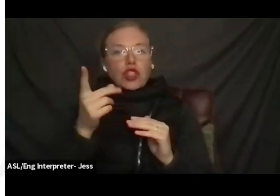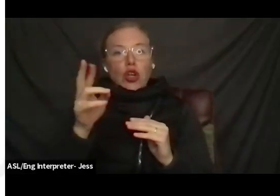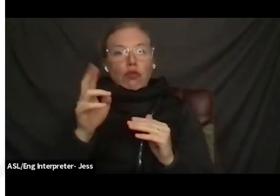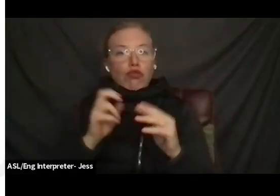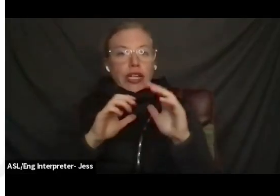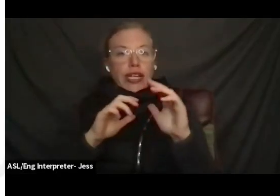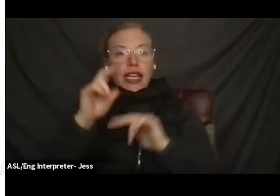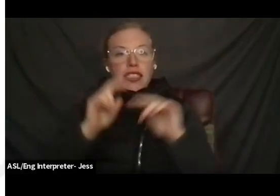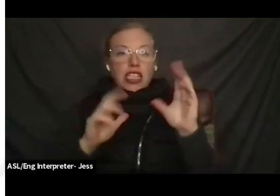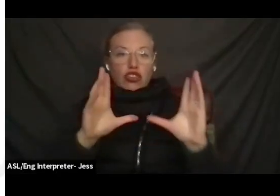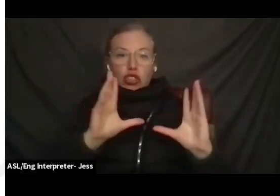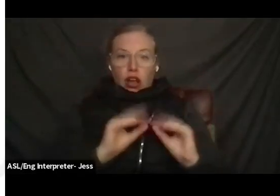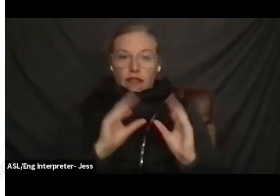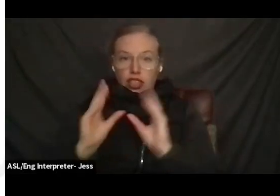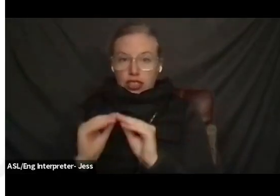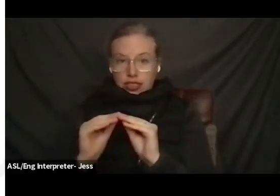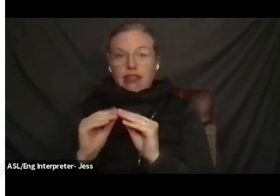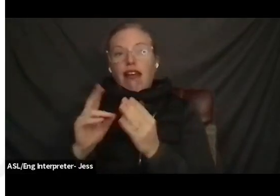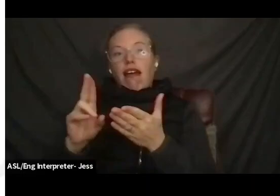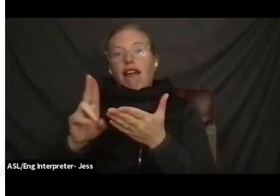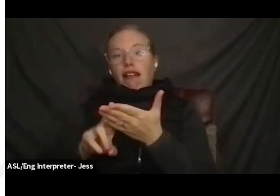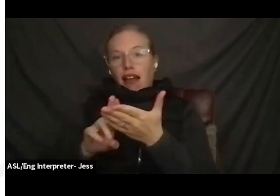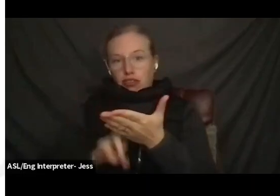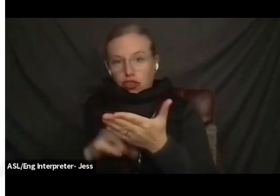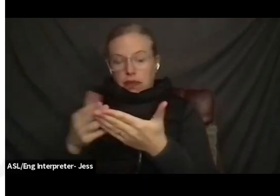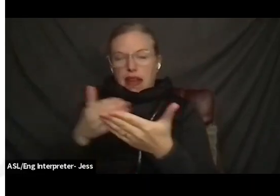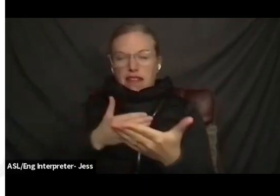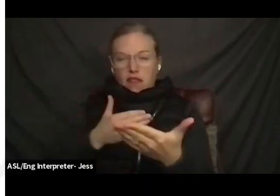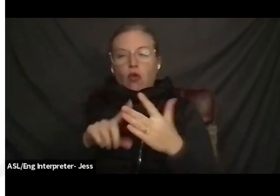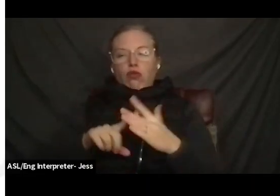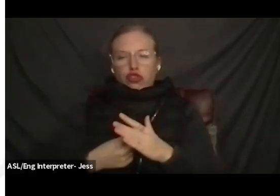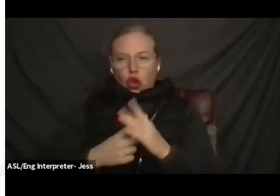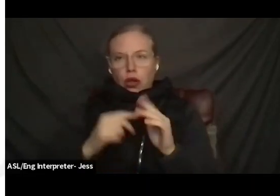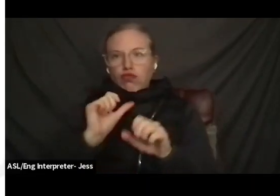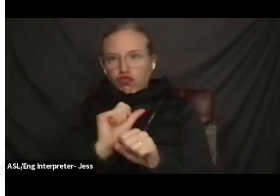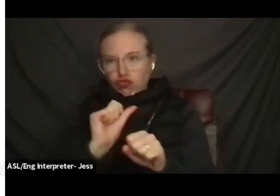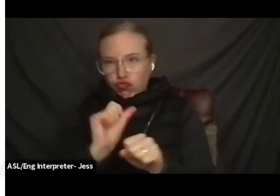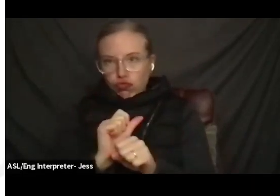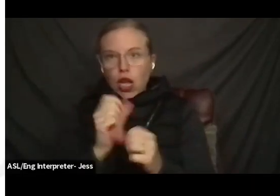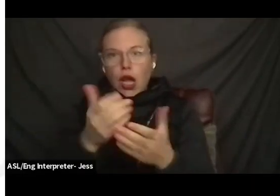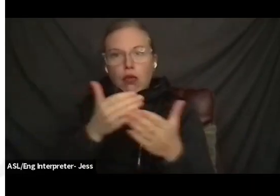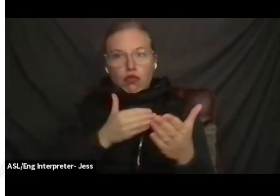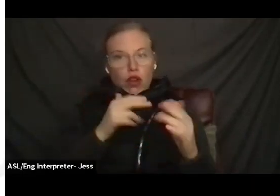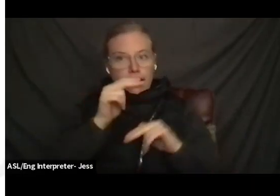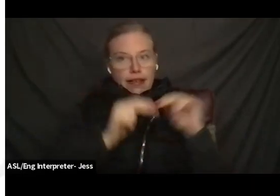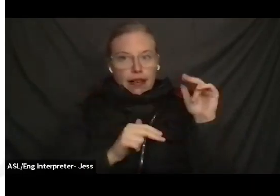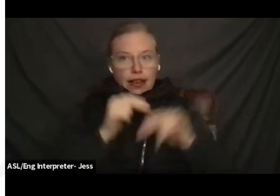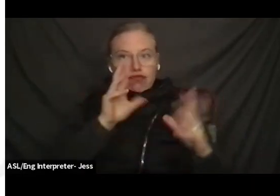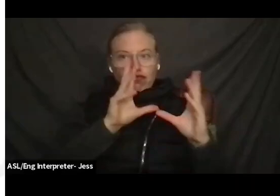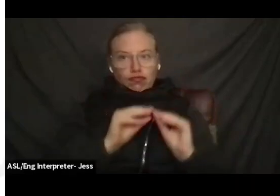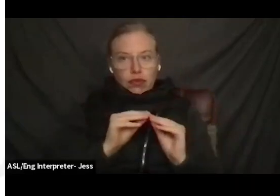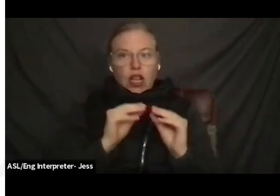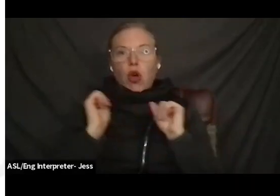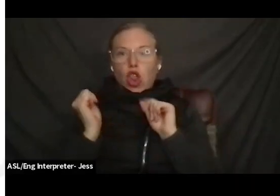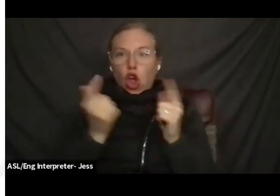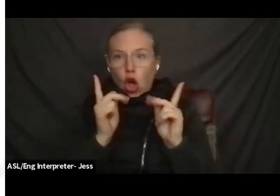pre-construction conferences and contracts prior to the work beginning. A pre-construction conference is held with all parties. The bid, the